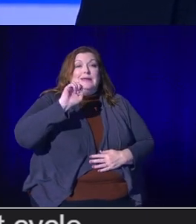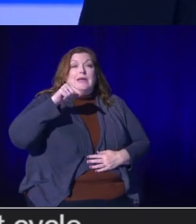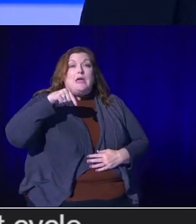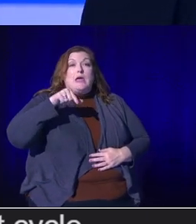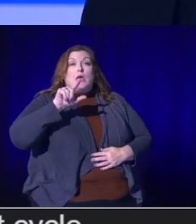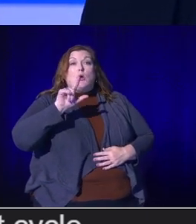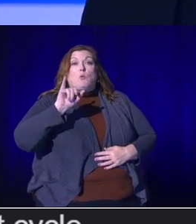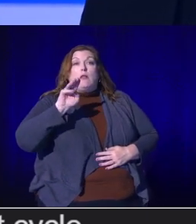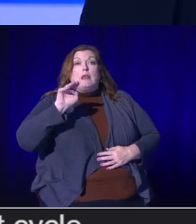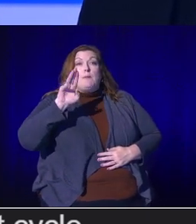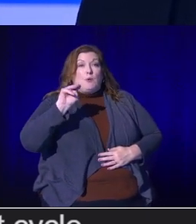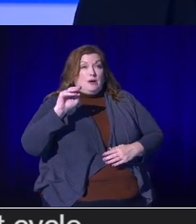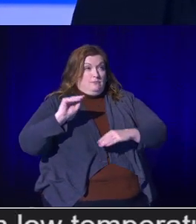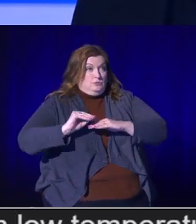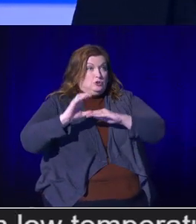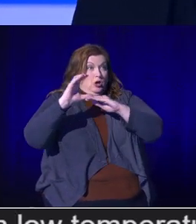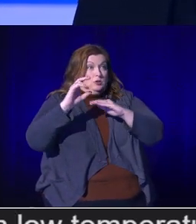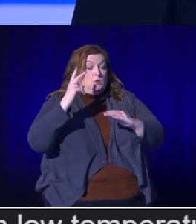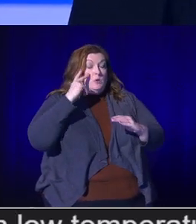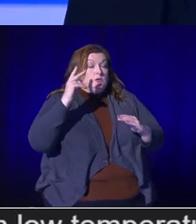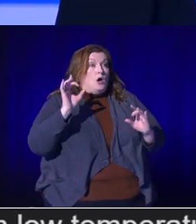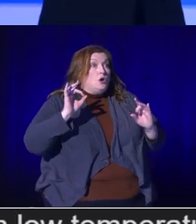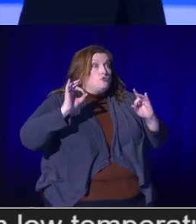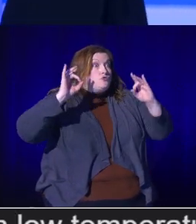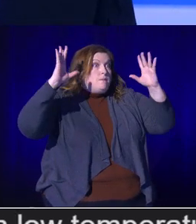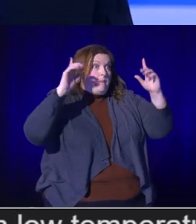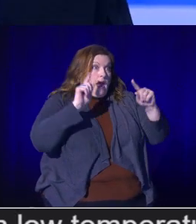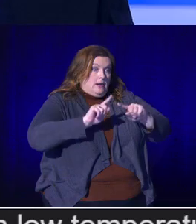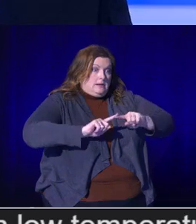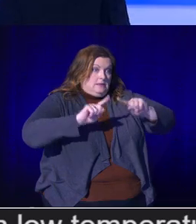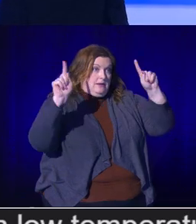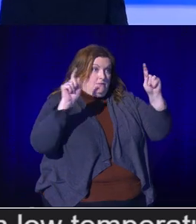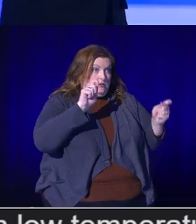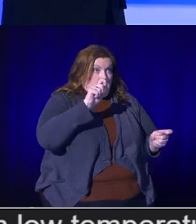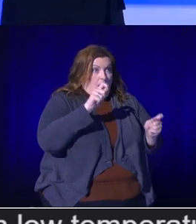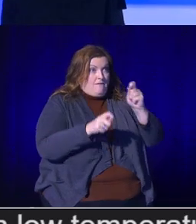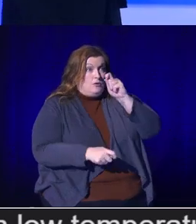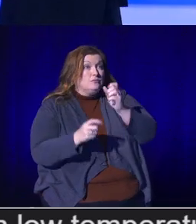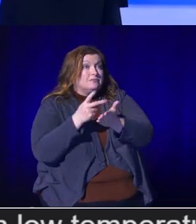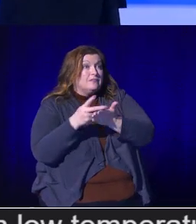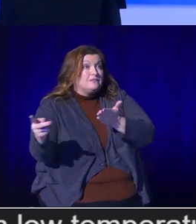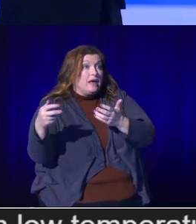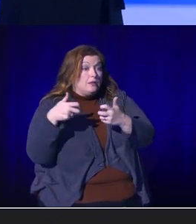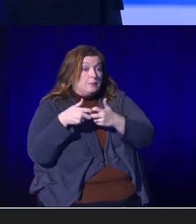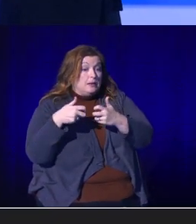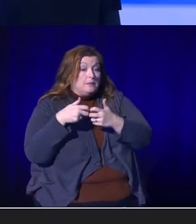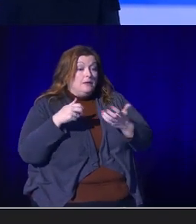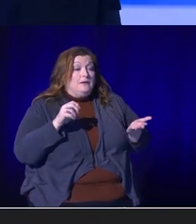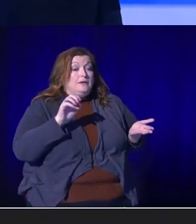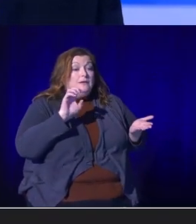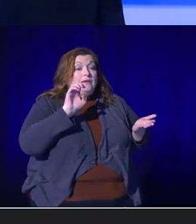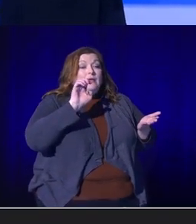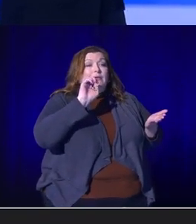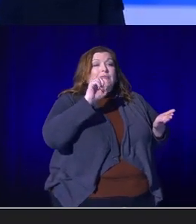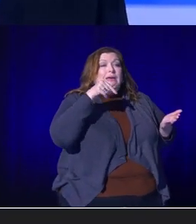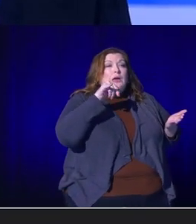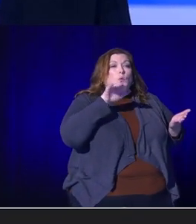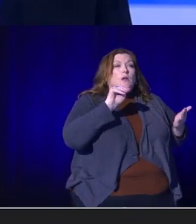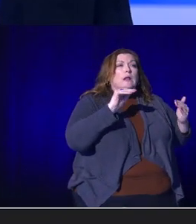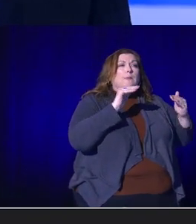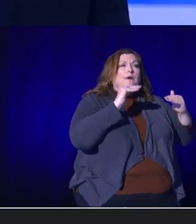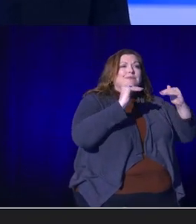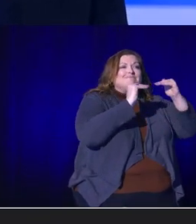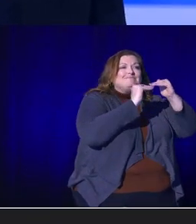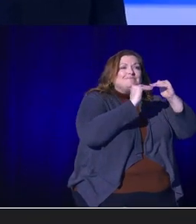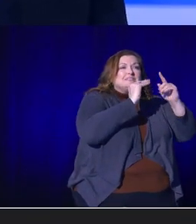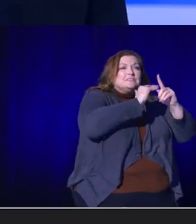saw a dramatic difference in the evolution of the failure within the battery. So the equilibrium condition experienced core collapse